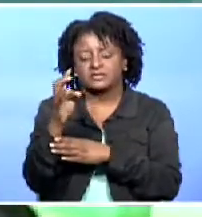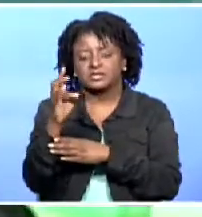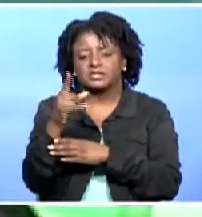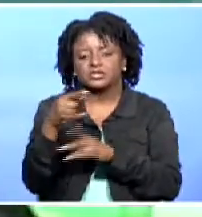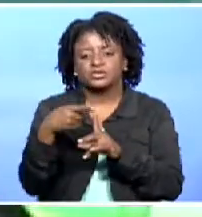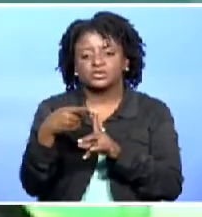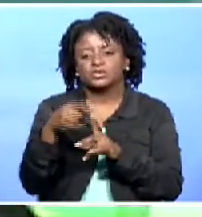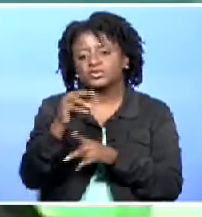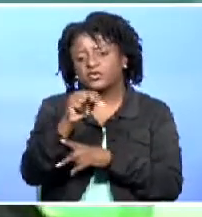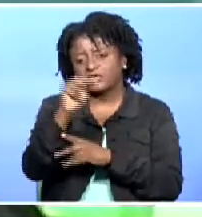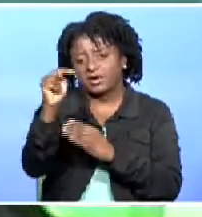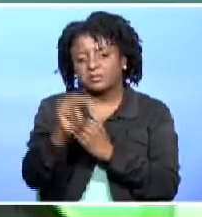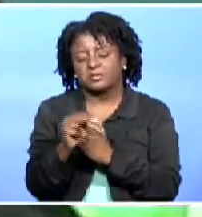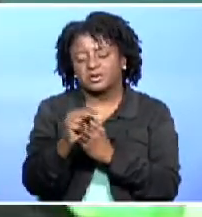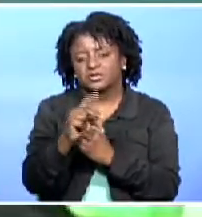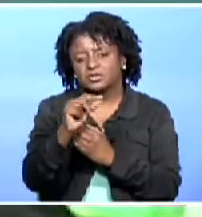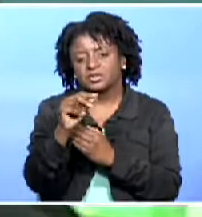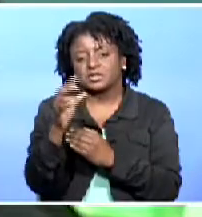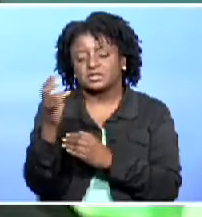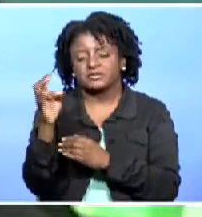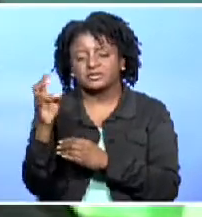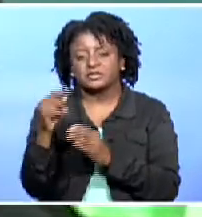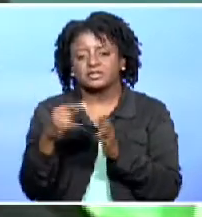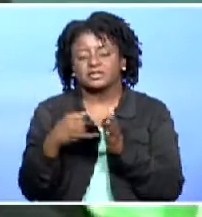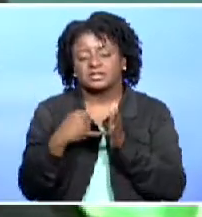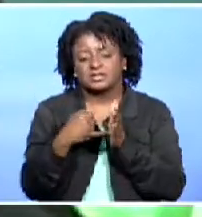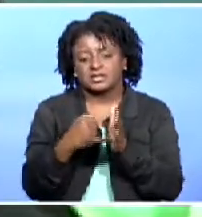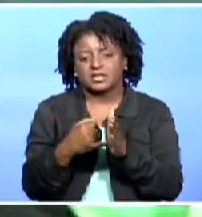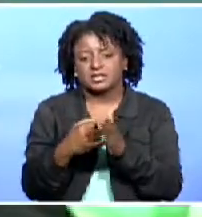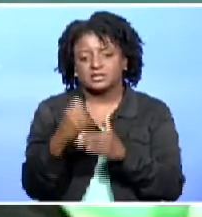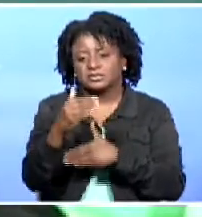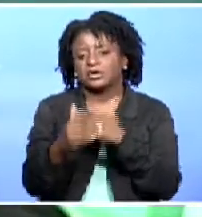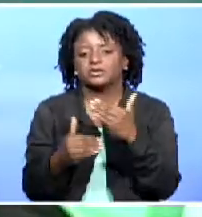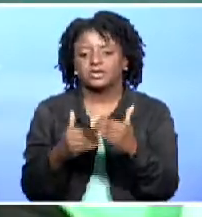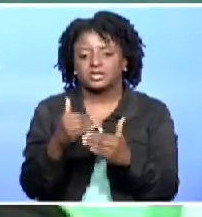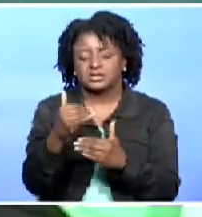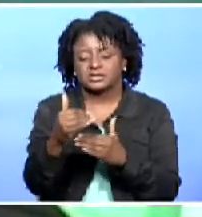November 2017 does indicate some progress.